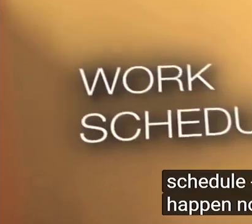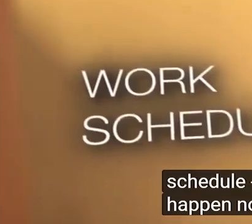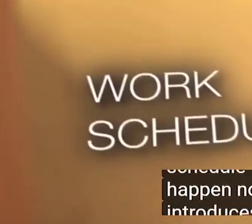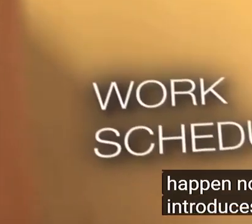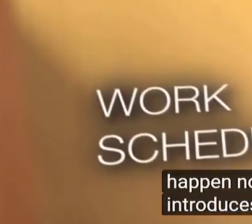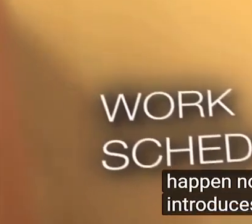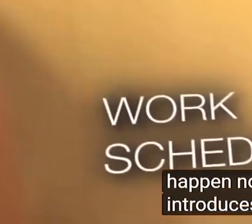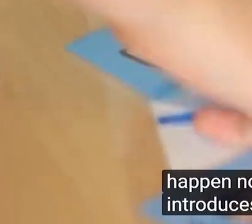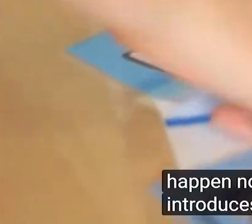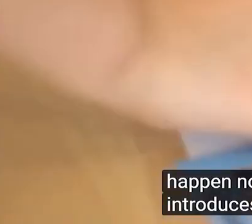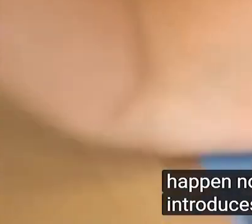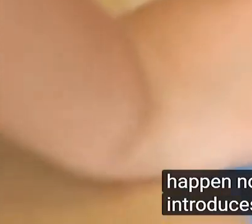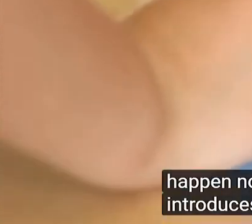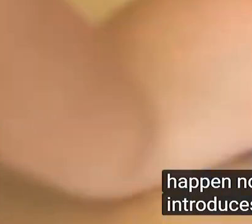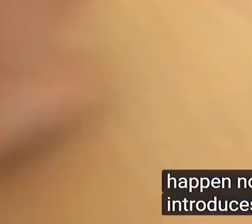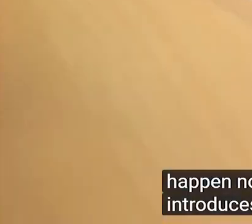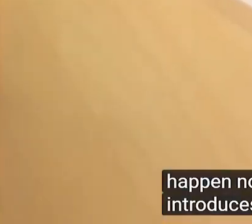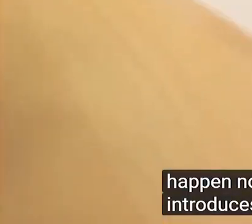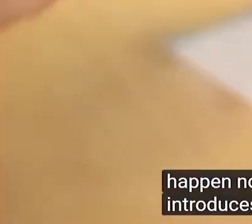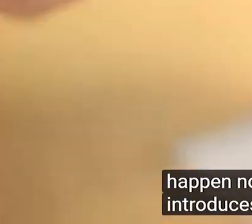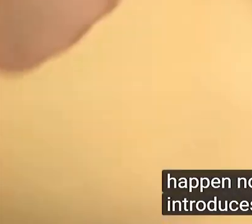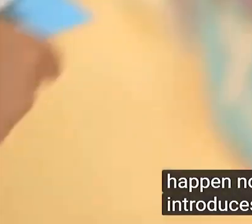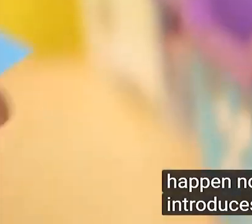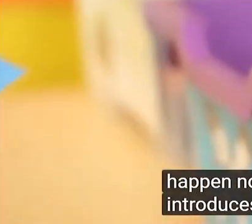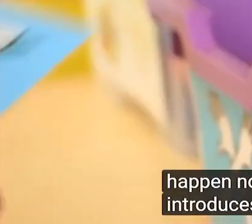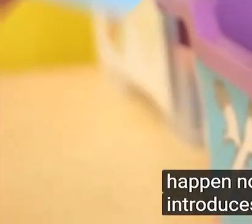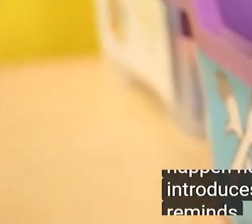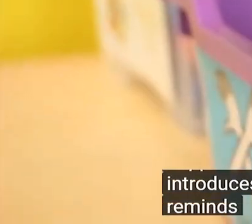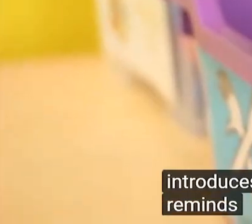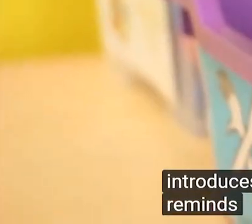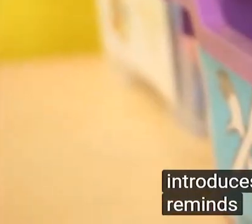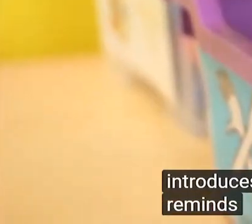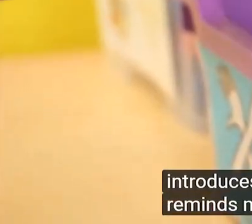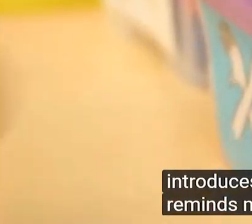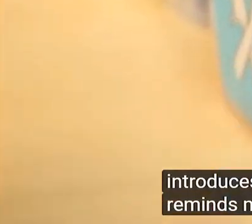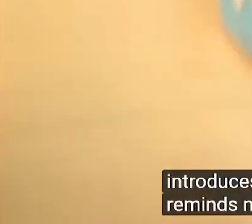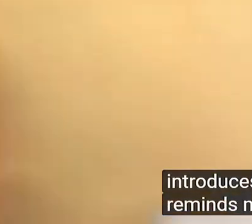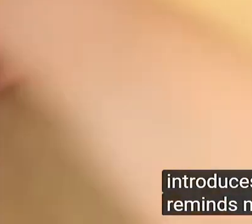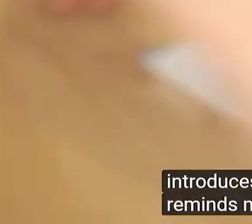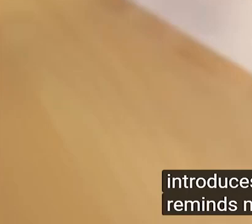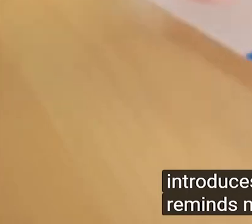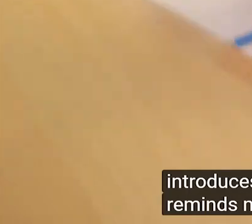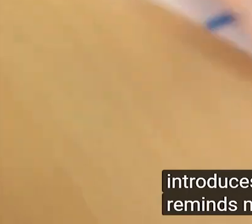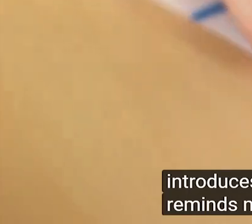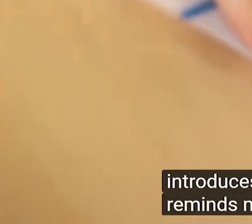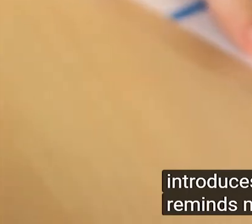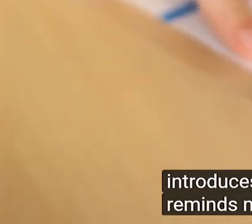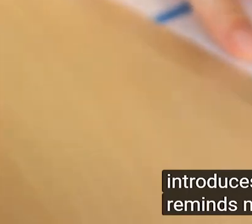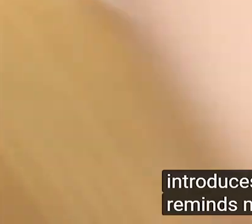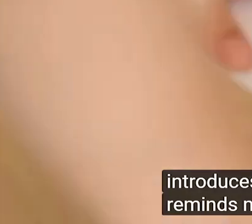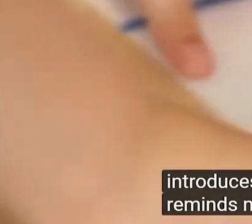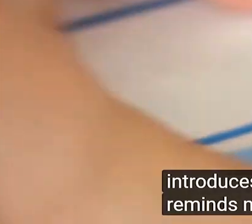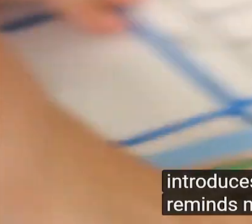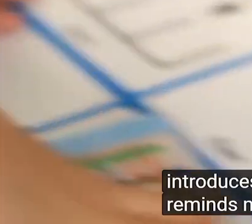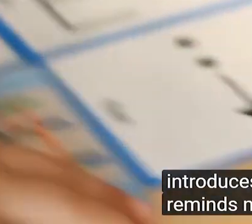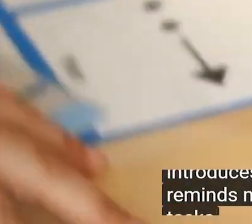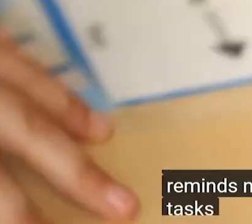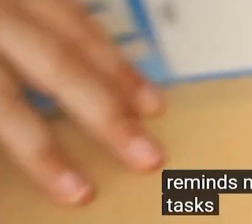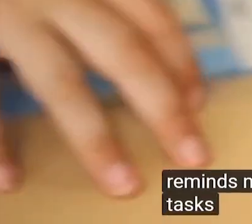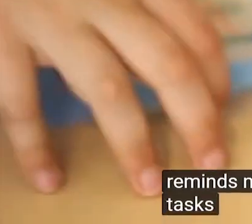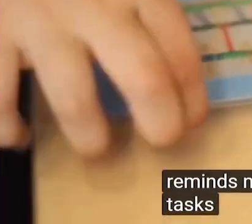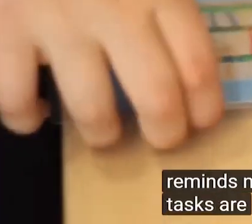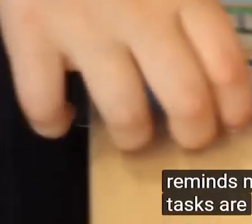My teacher introduces the schedule, sometimes reminds me to use it, to make sure